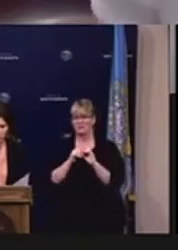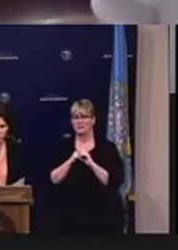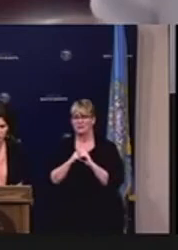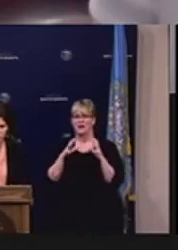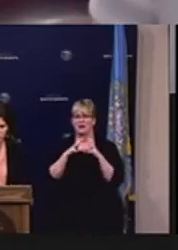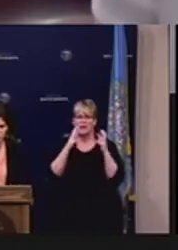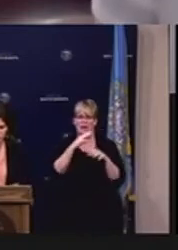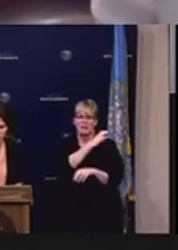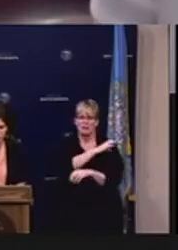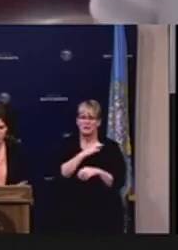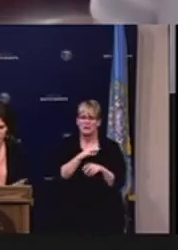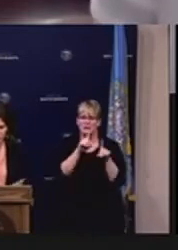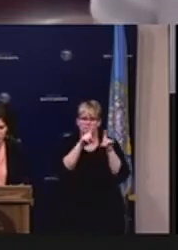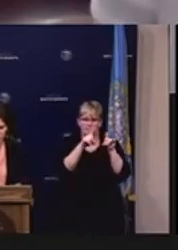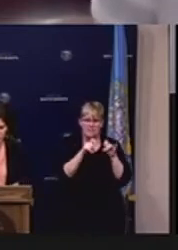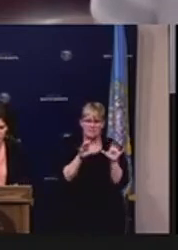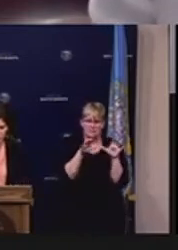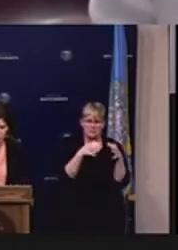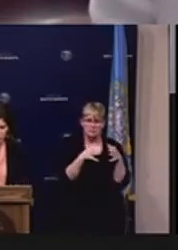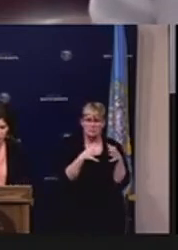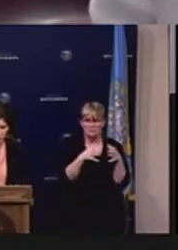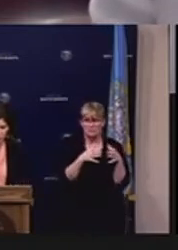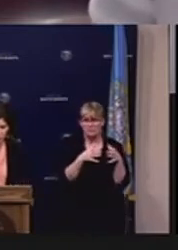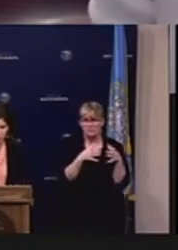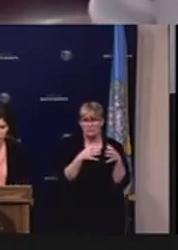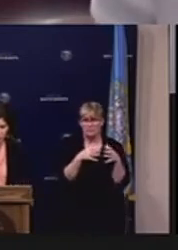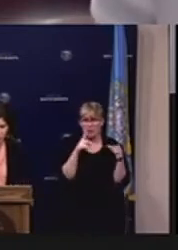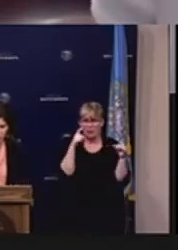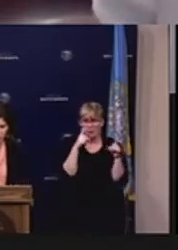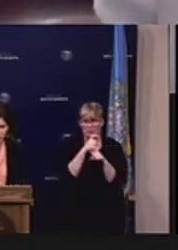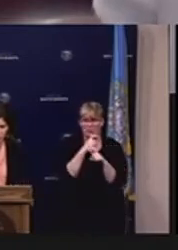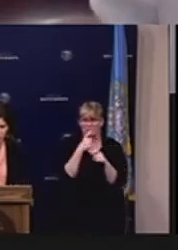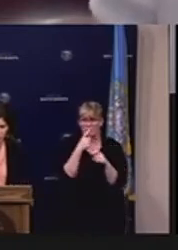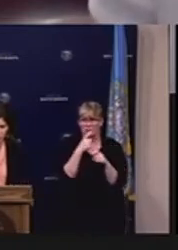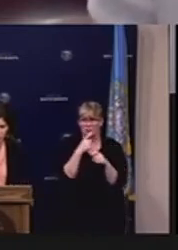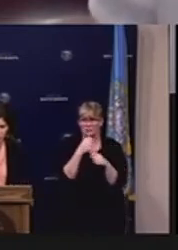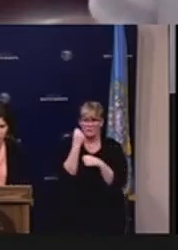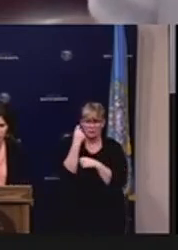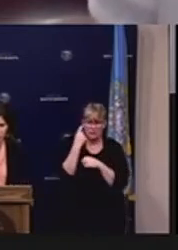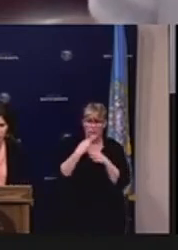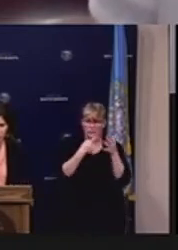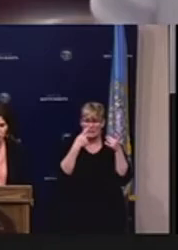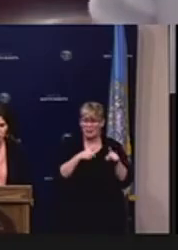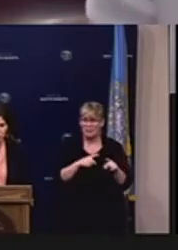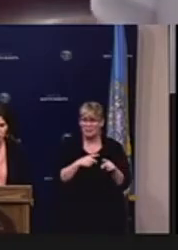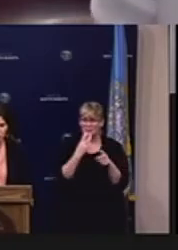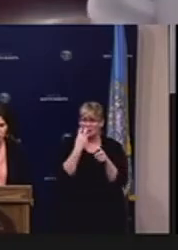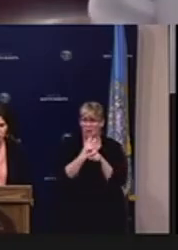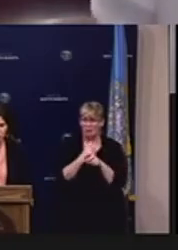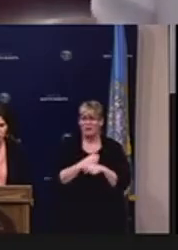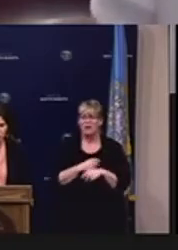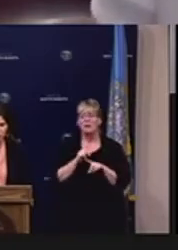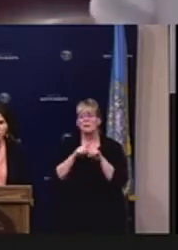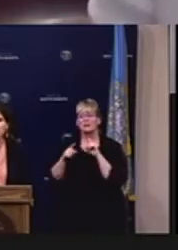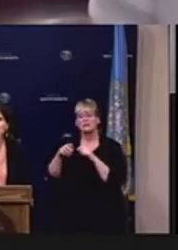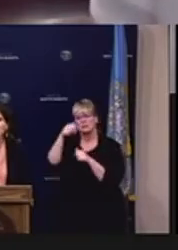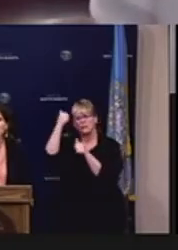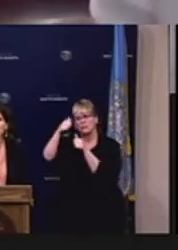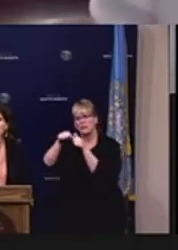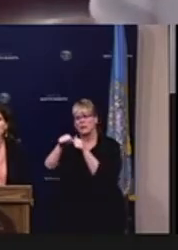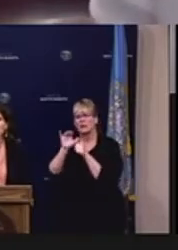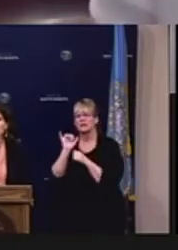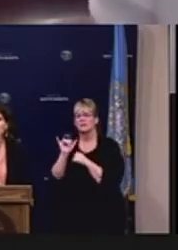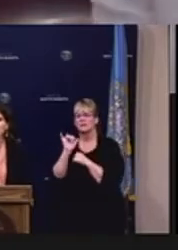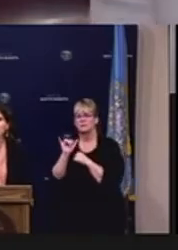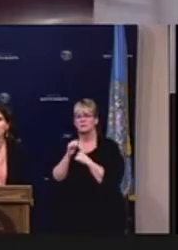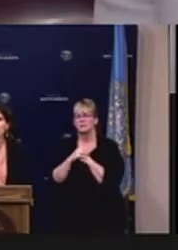general are. Understanding what's going on is complicated. So it just is a reminder to us to continue to communicate what